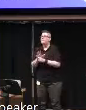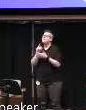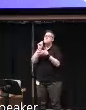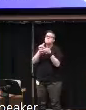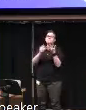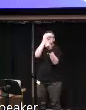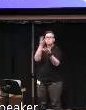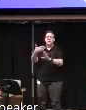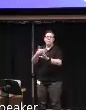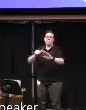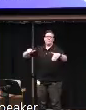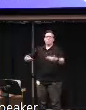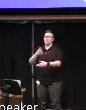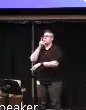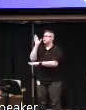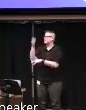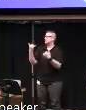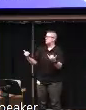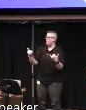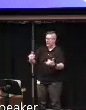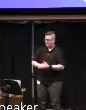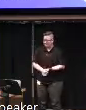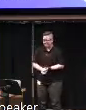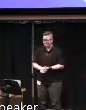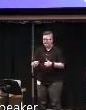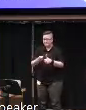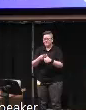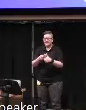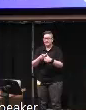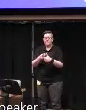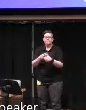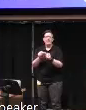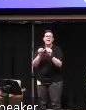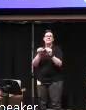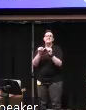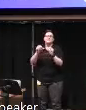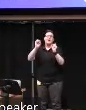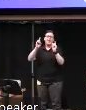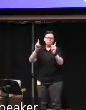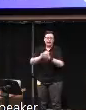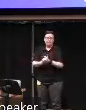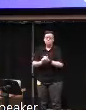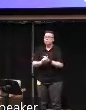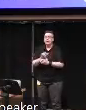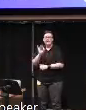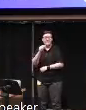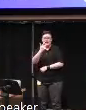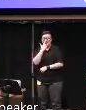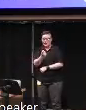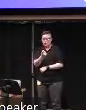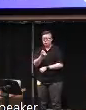notes before I introduce today's Grand Round speakers. One is regarding continuing education. So if you are interested